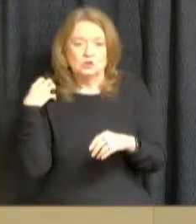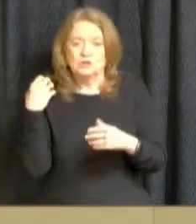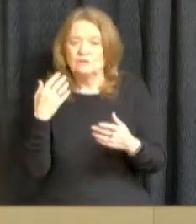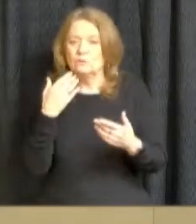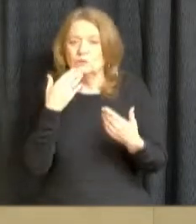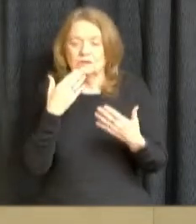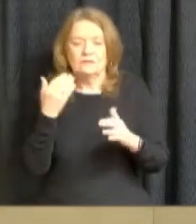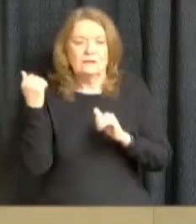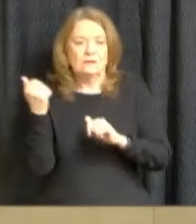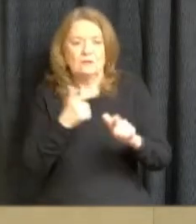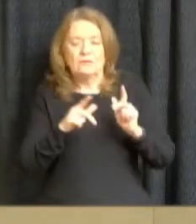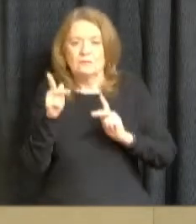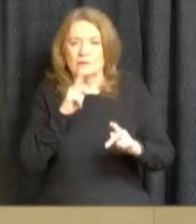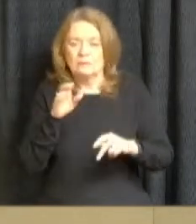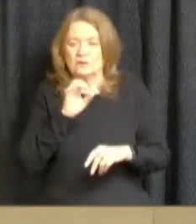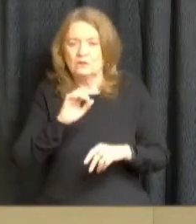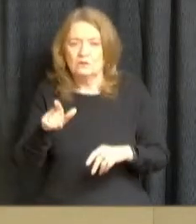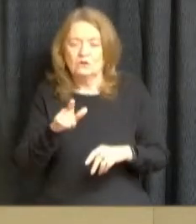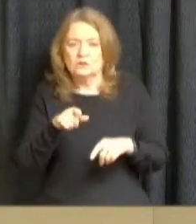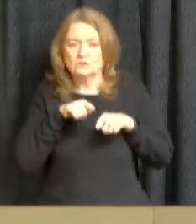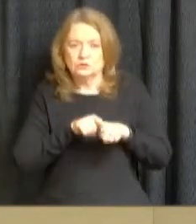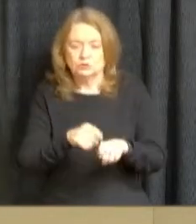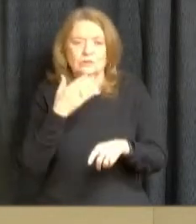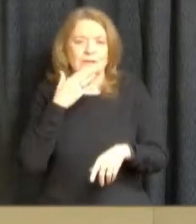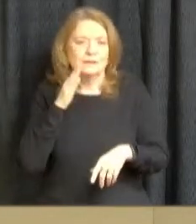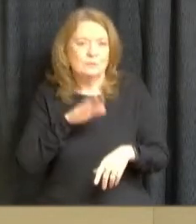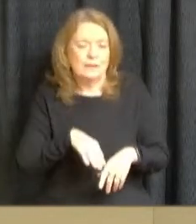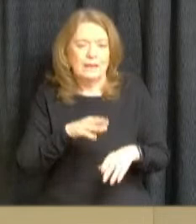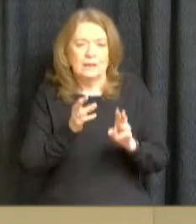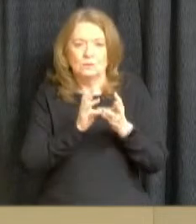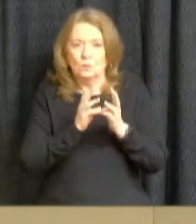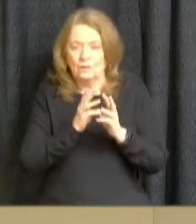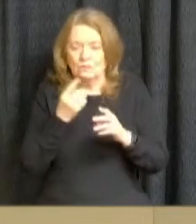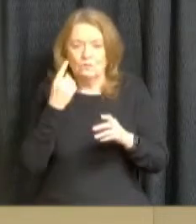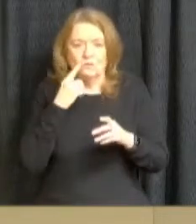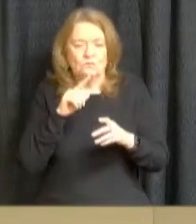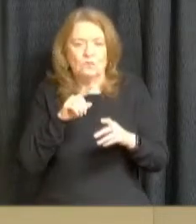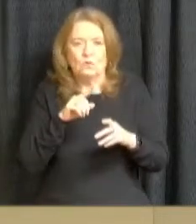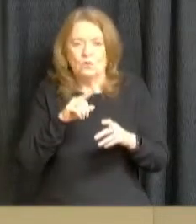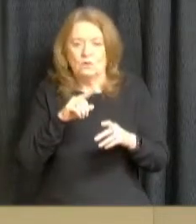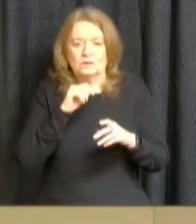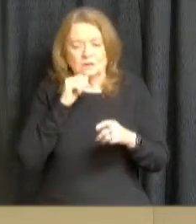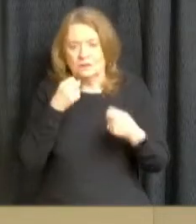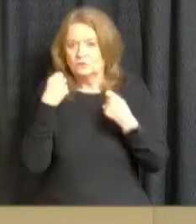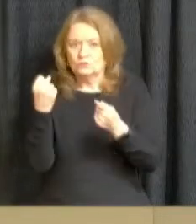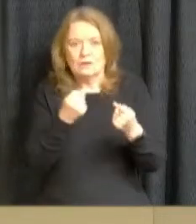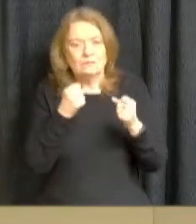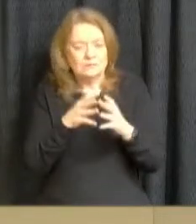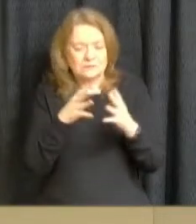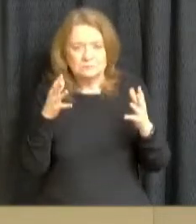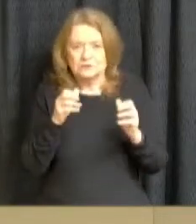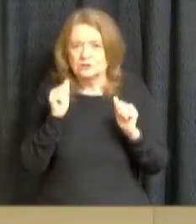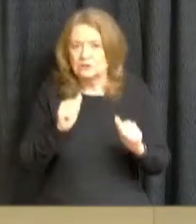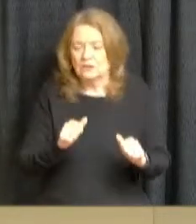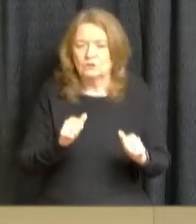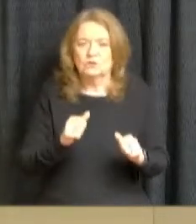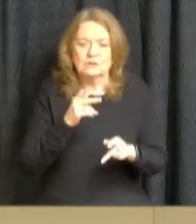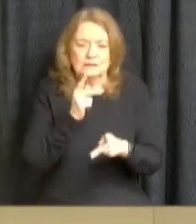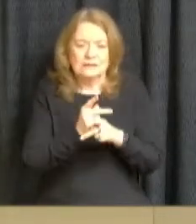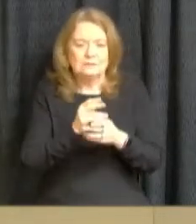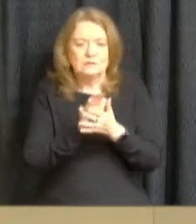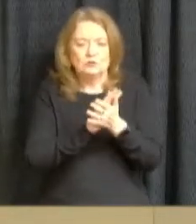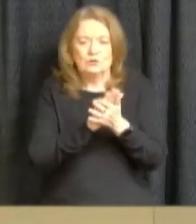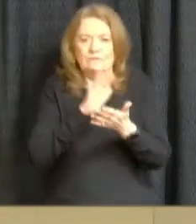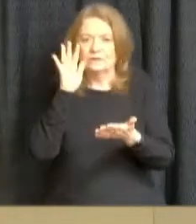the citizens of Clarksville during the bad weather for staying off the streets as much as they could to keep the traffic